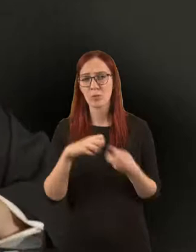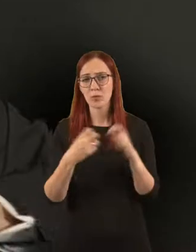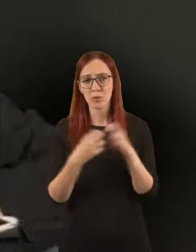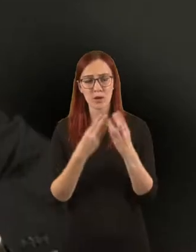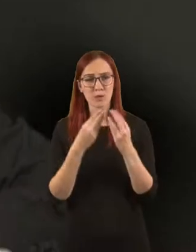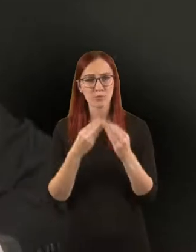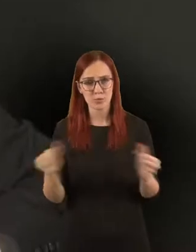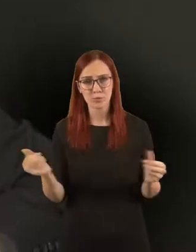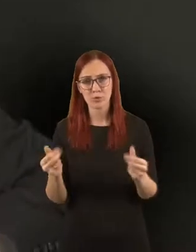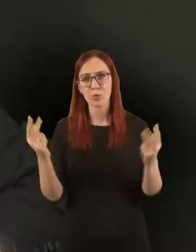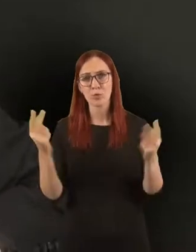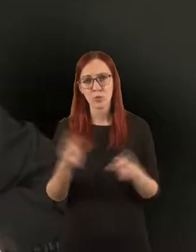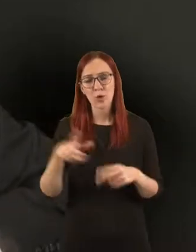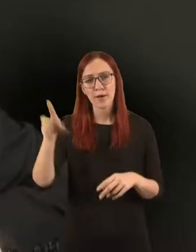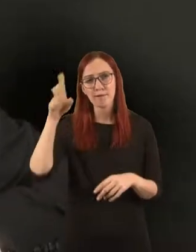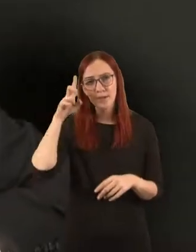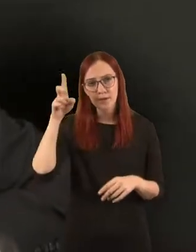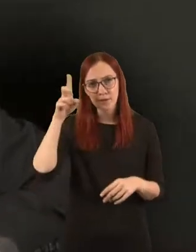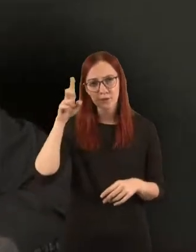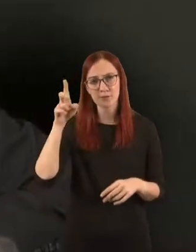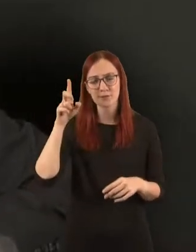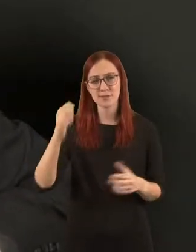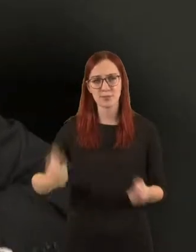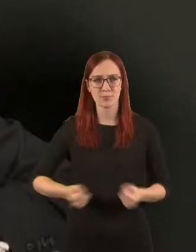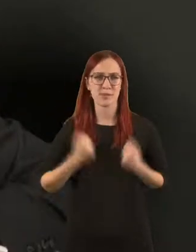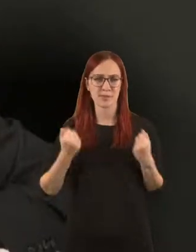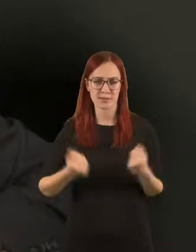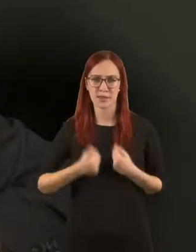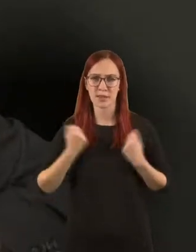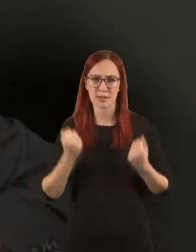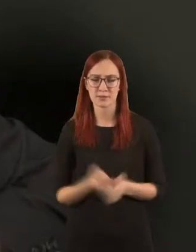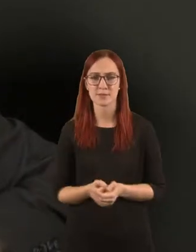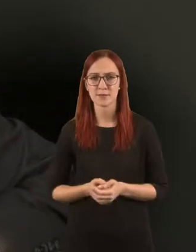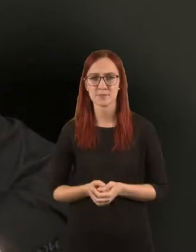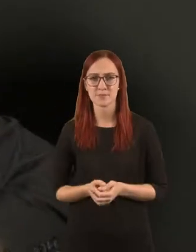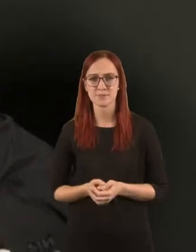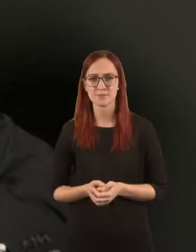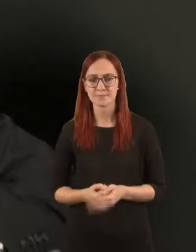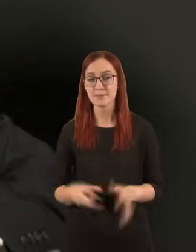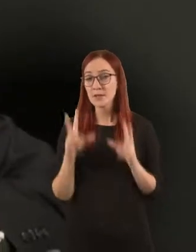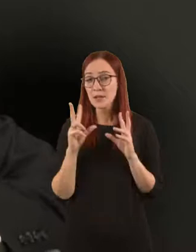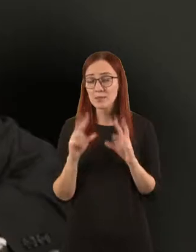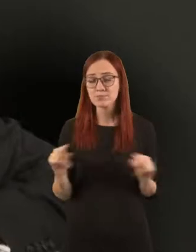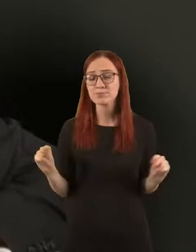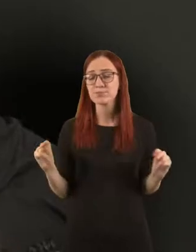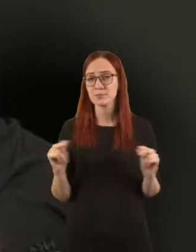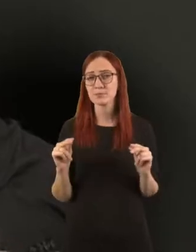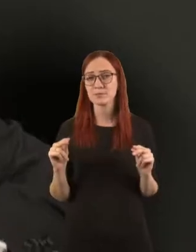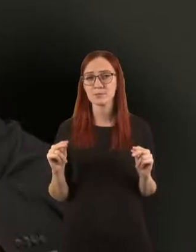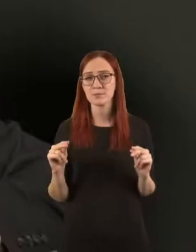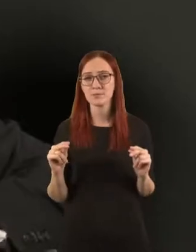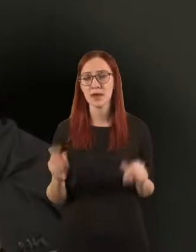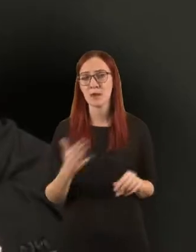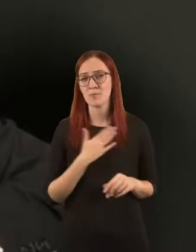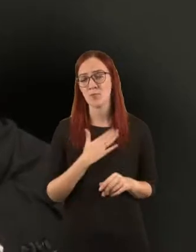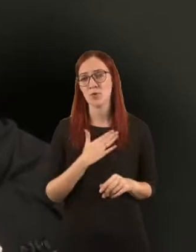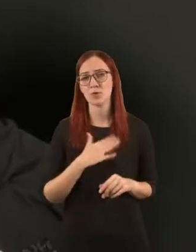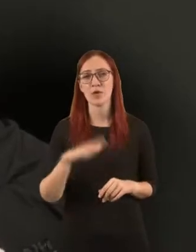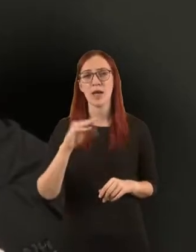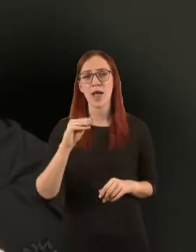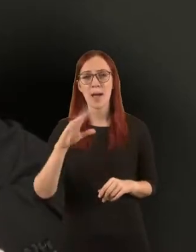Thanks to God, we have in the OECD family, the International Transportation Forum, So they help us in addressing